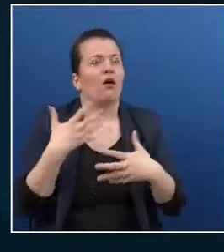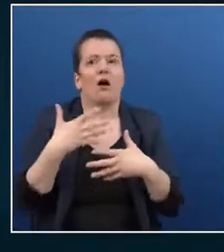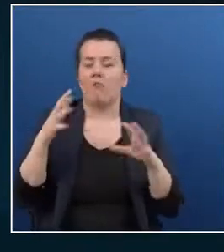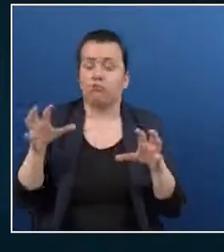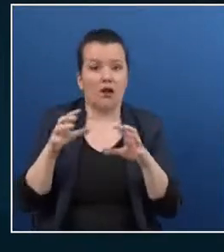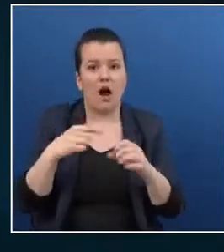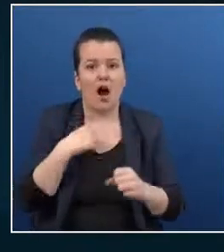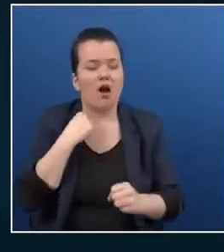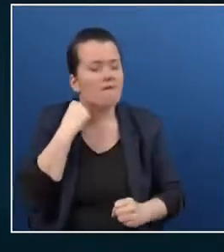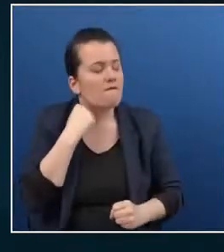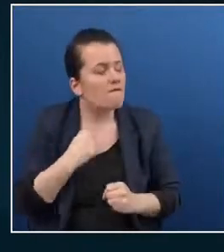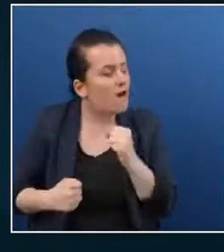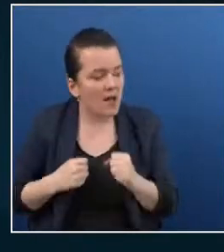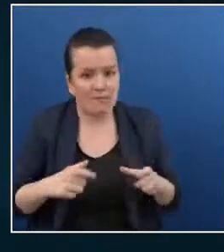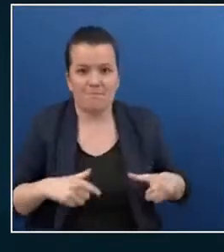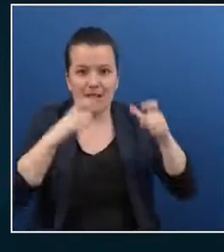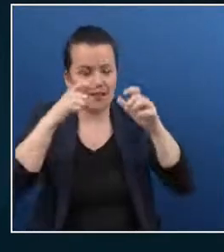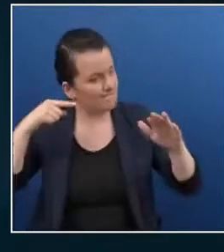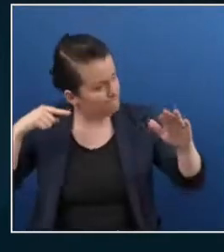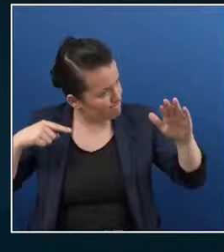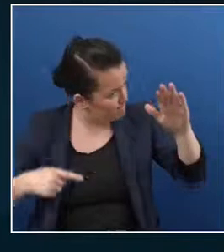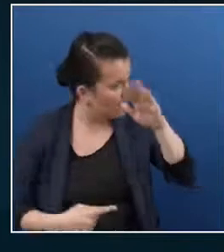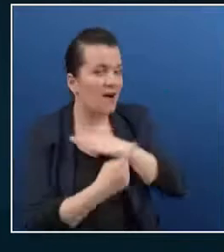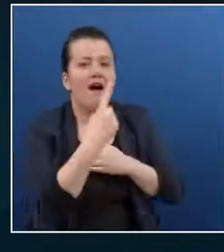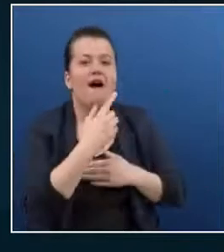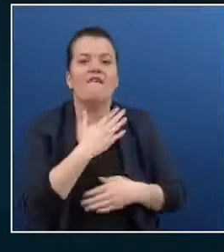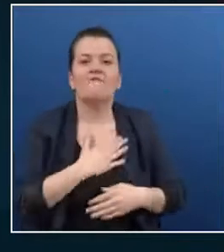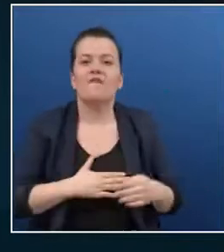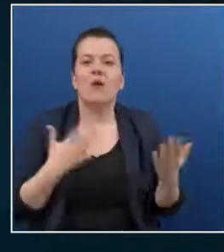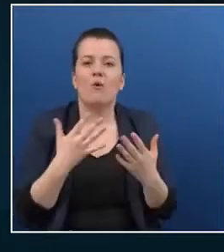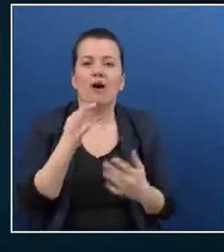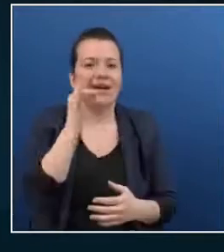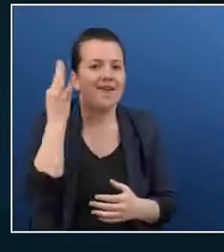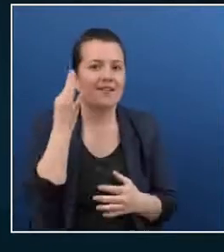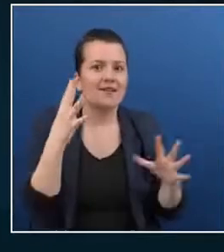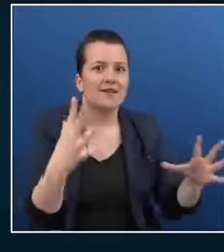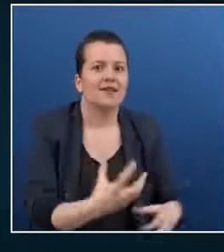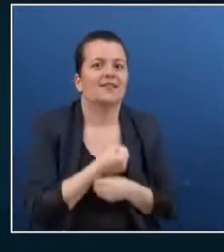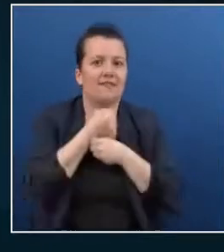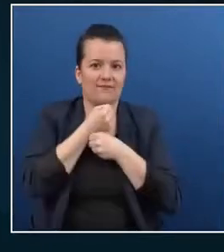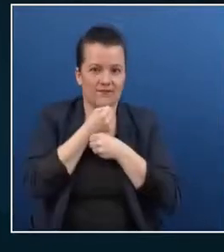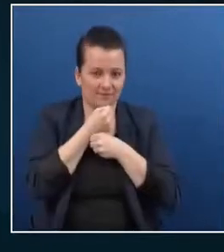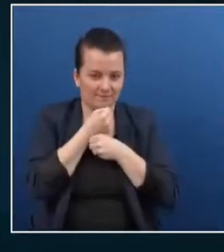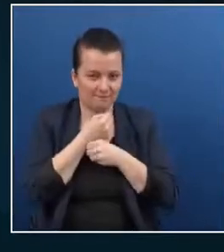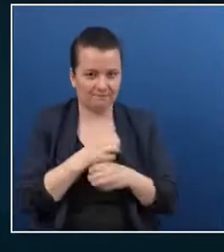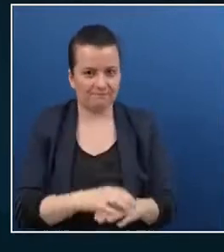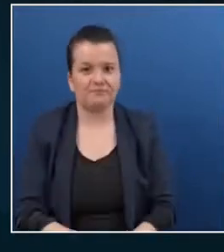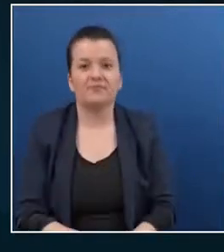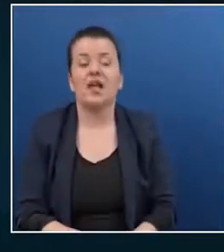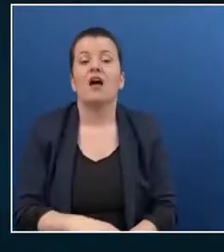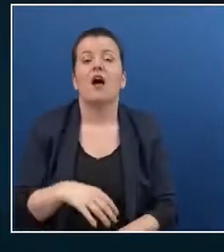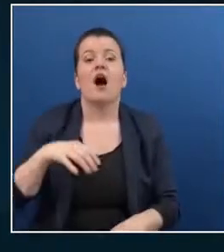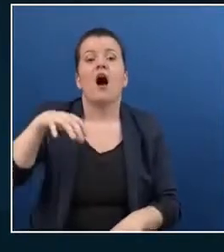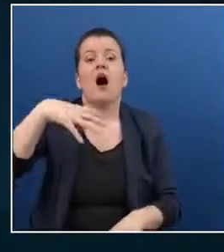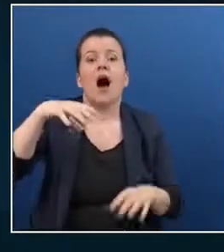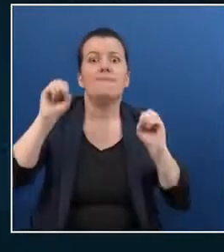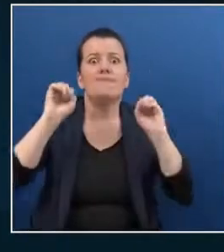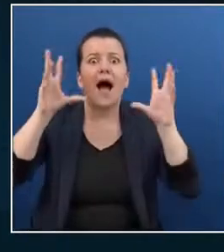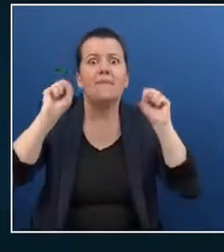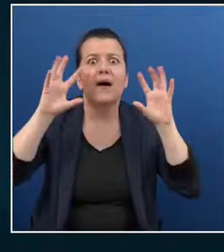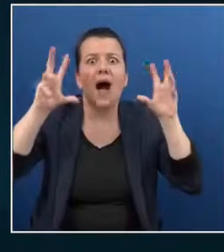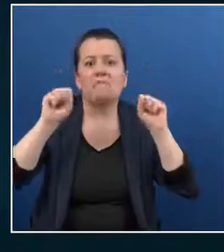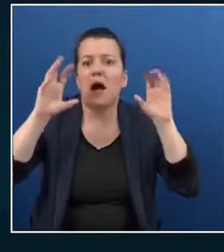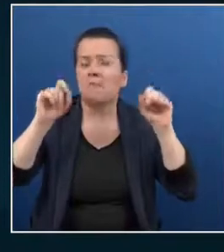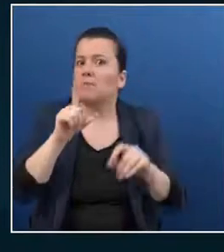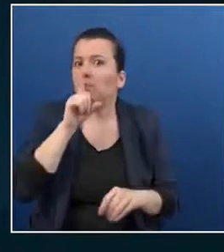into the building to go save my cat. The alarm bell had not gone off yet. And, I